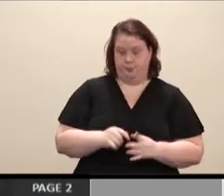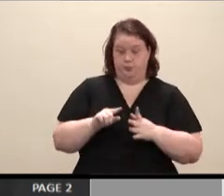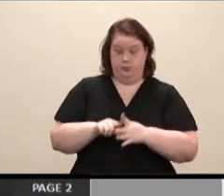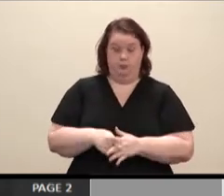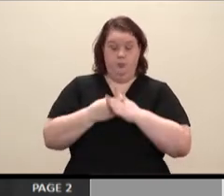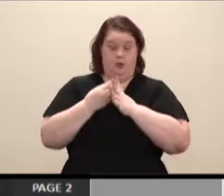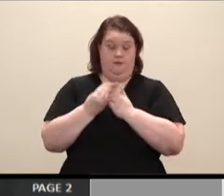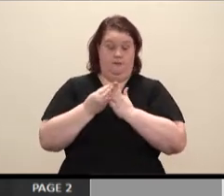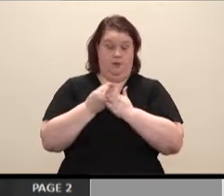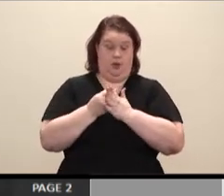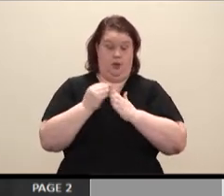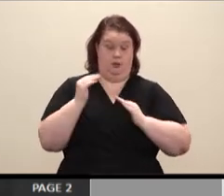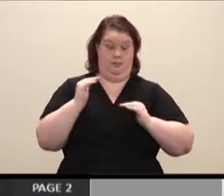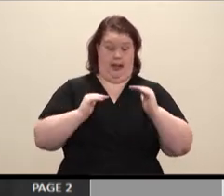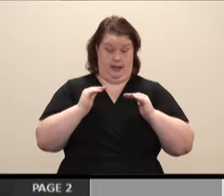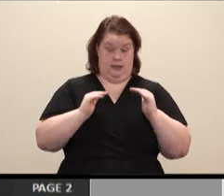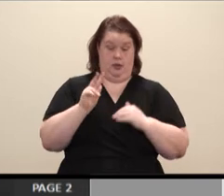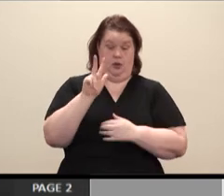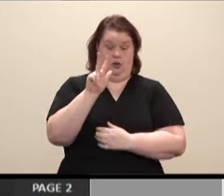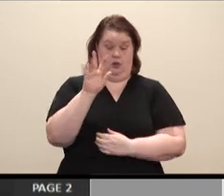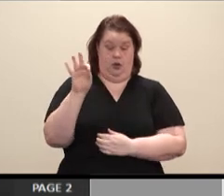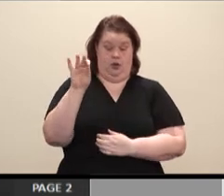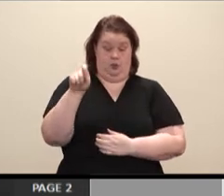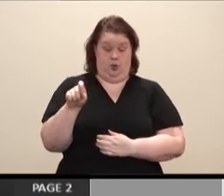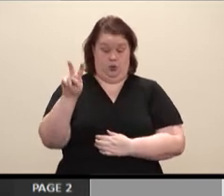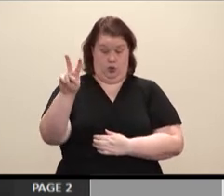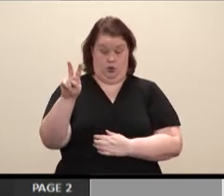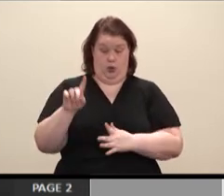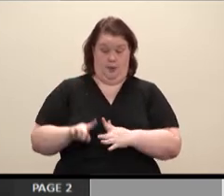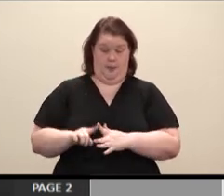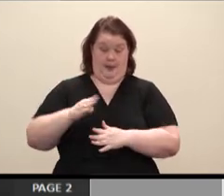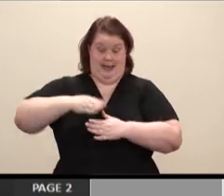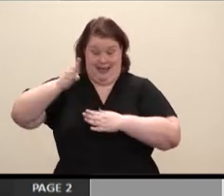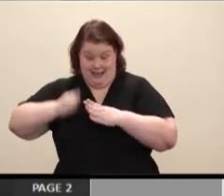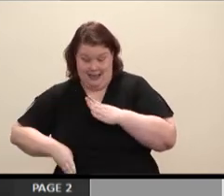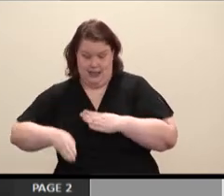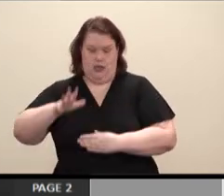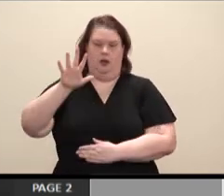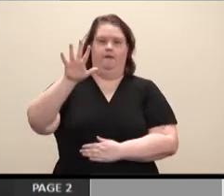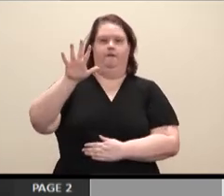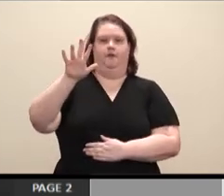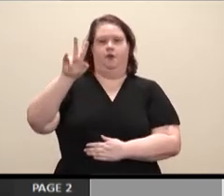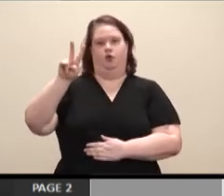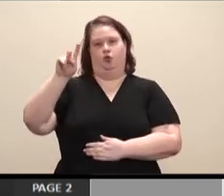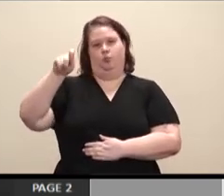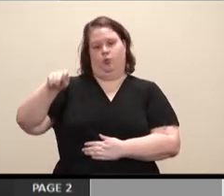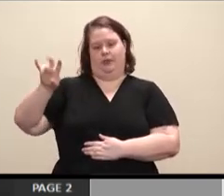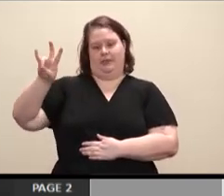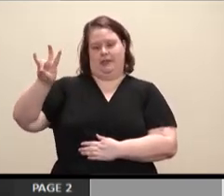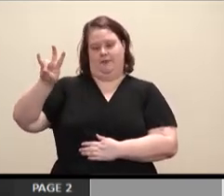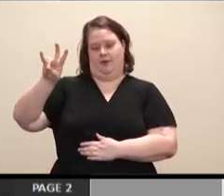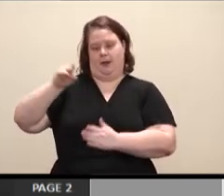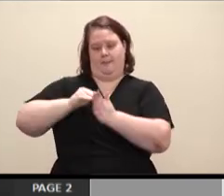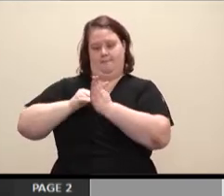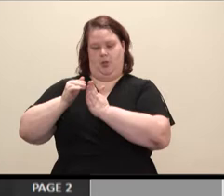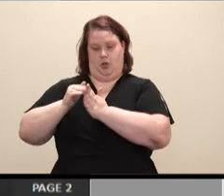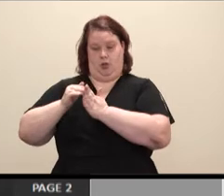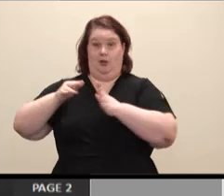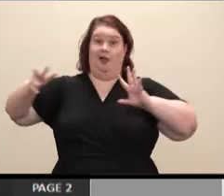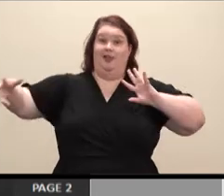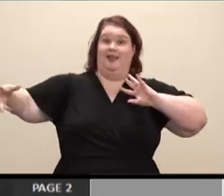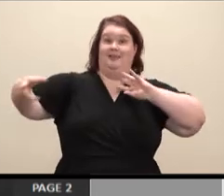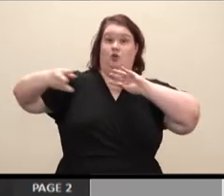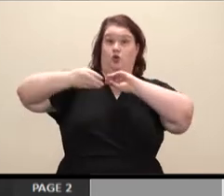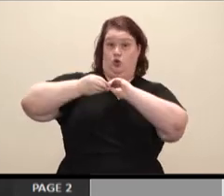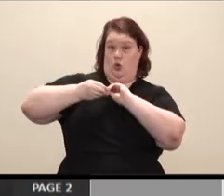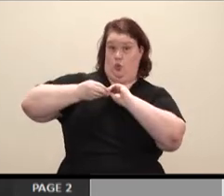fund balance was 49.2. Our ending fund balance is 52.7 million. Now that's a total fund balance.